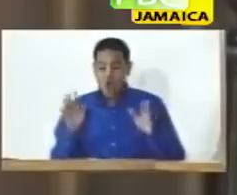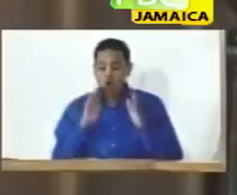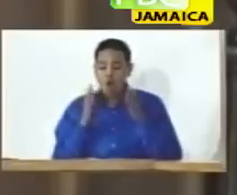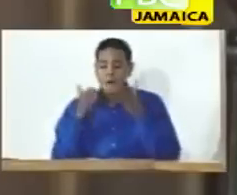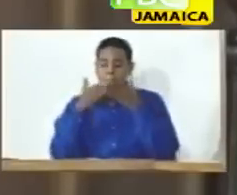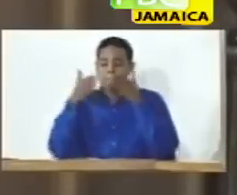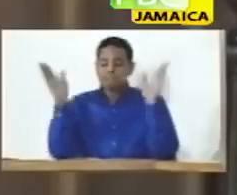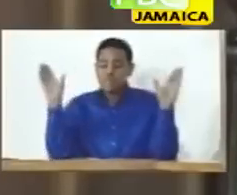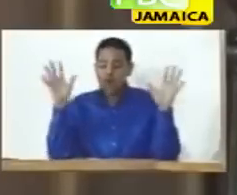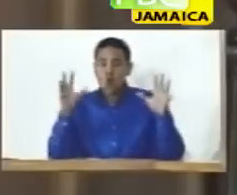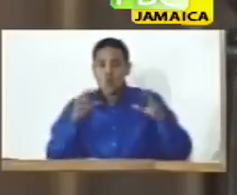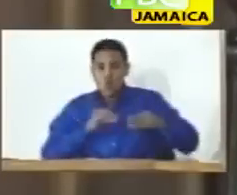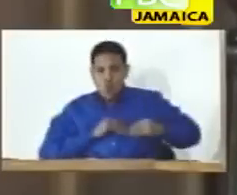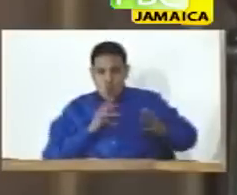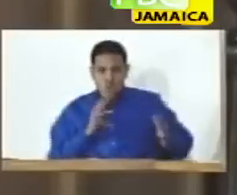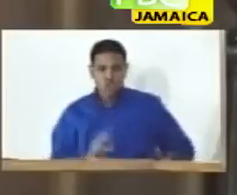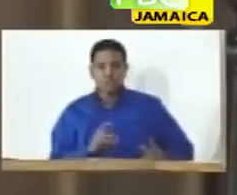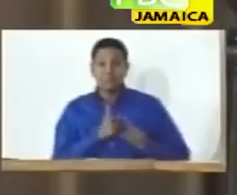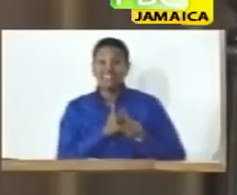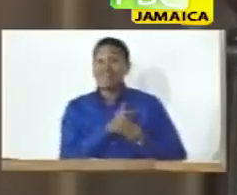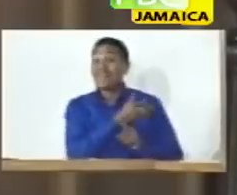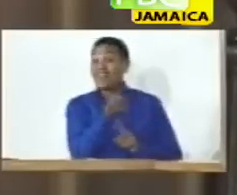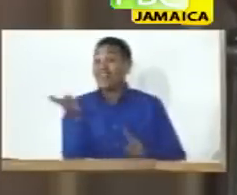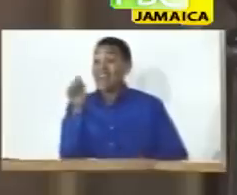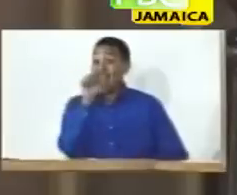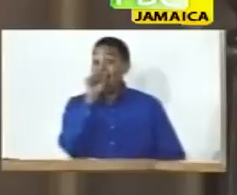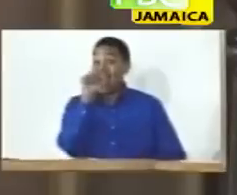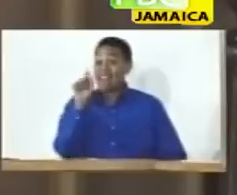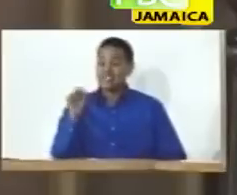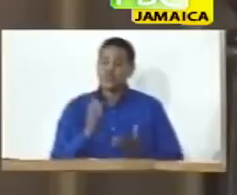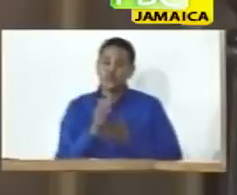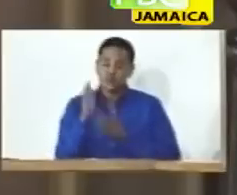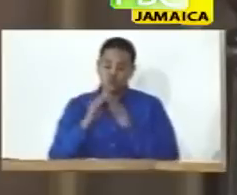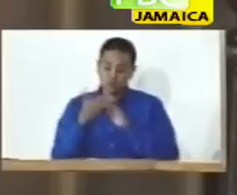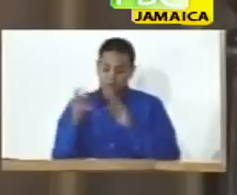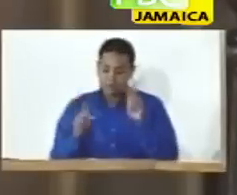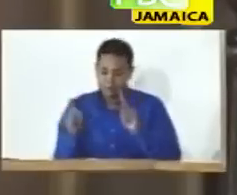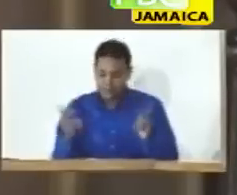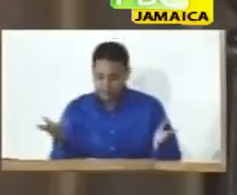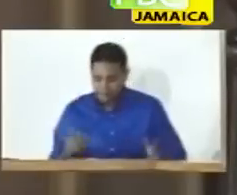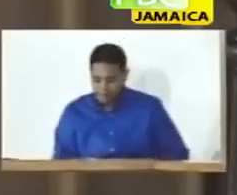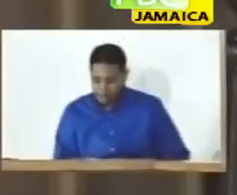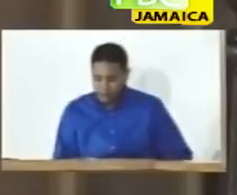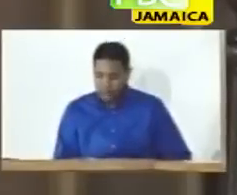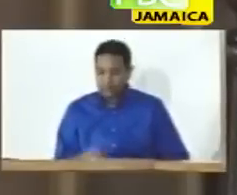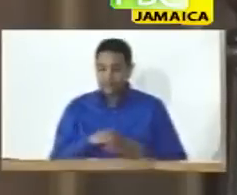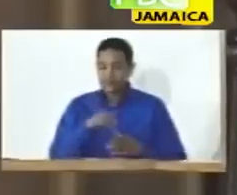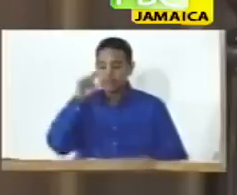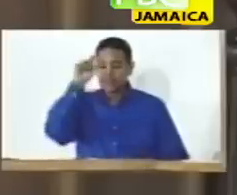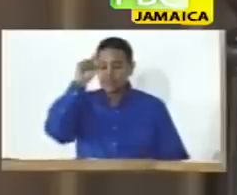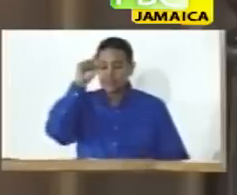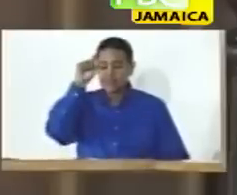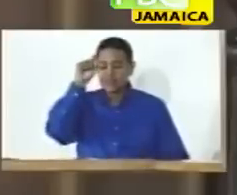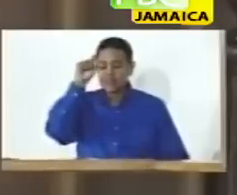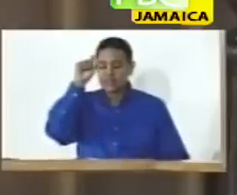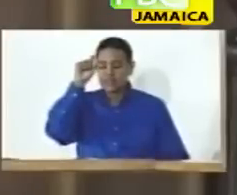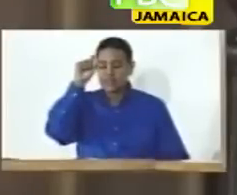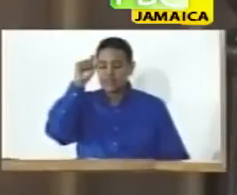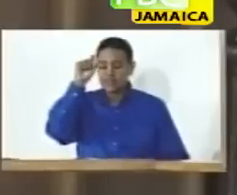broad-scale ownership of these assets by Jamaicans. In April 2019, history was made